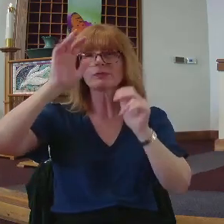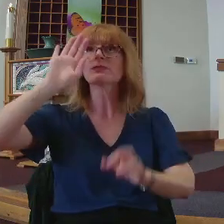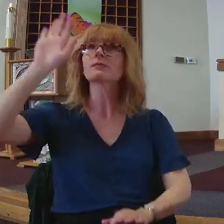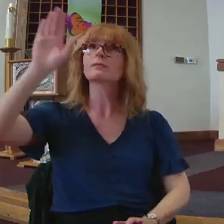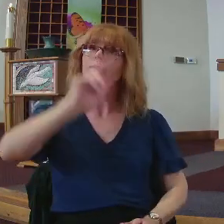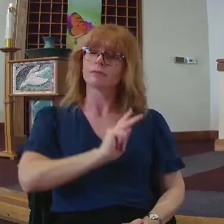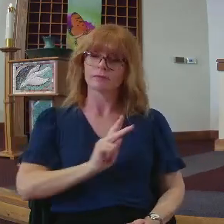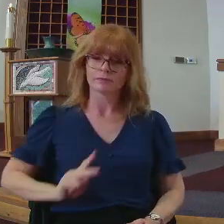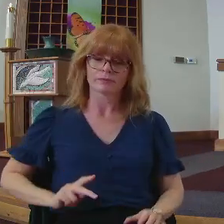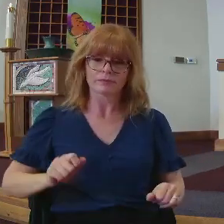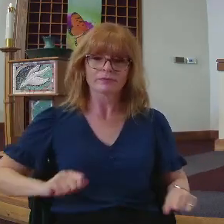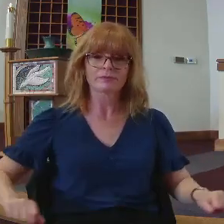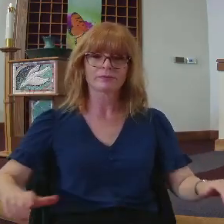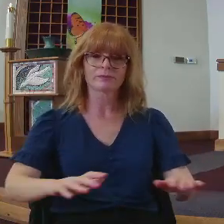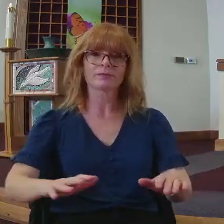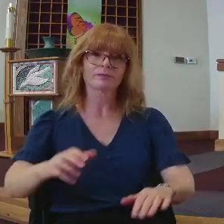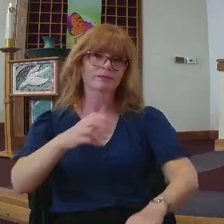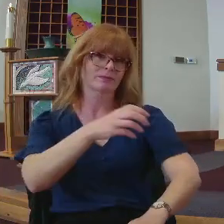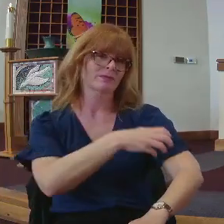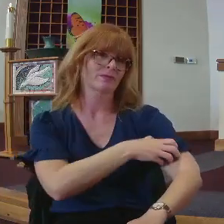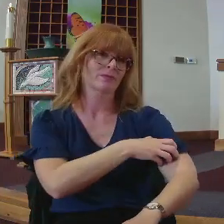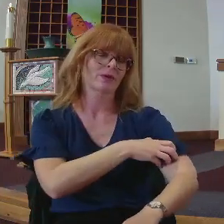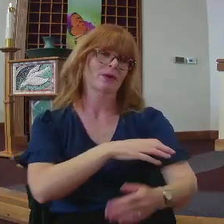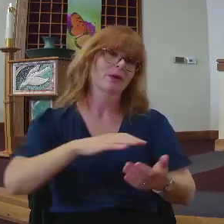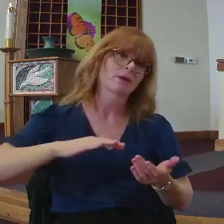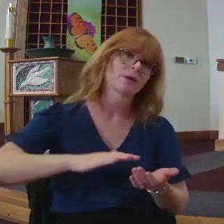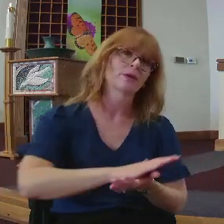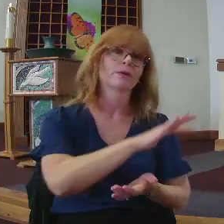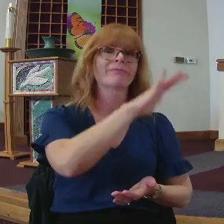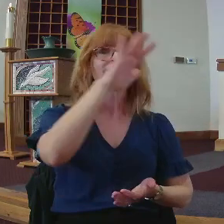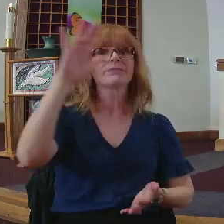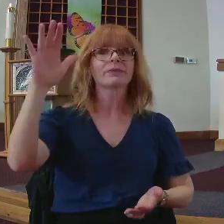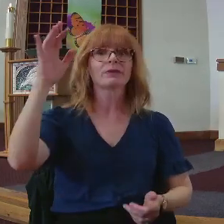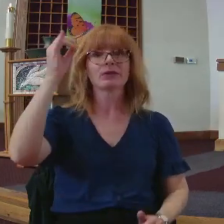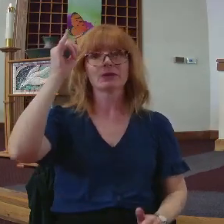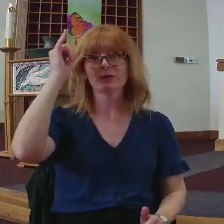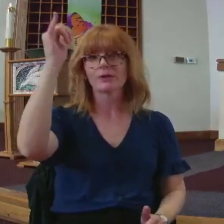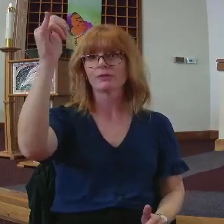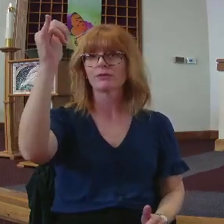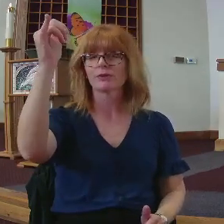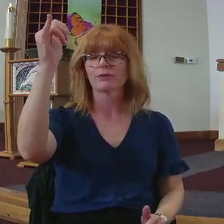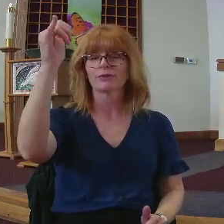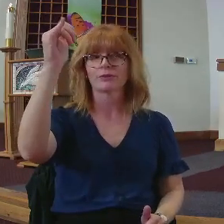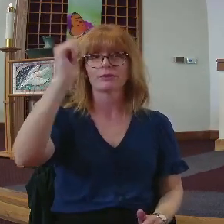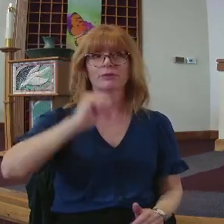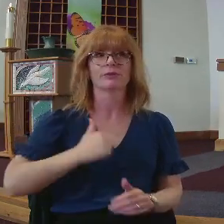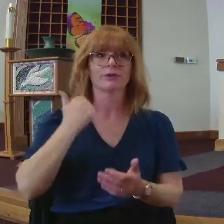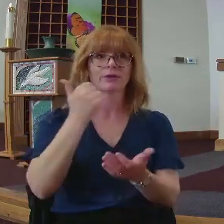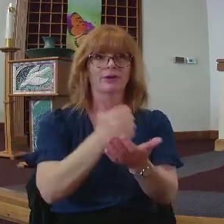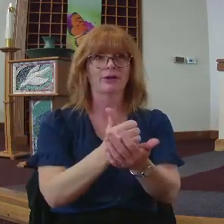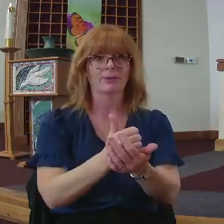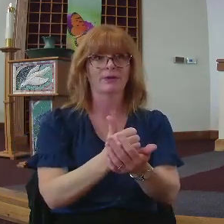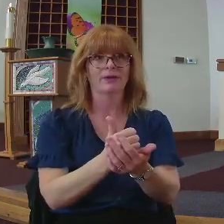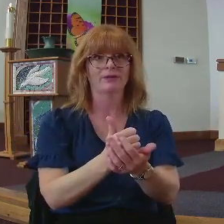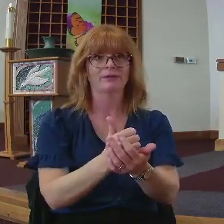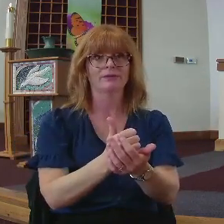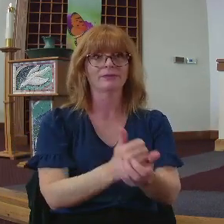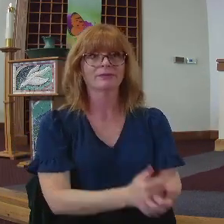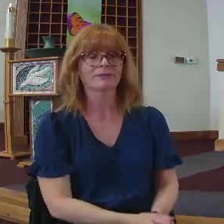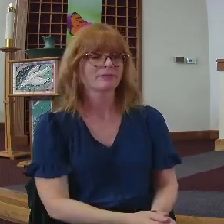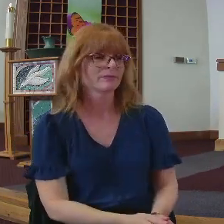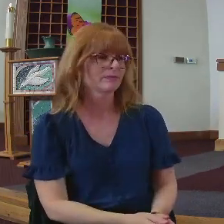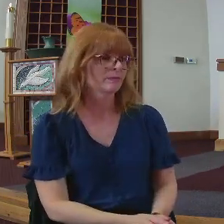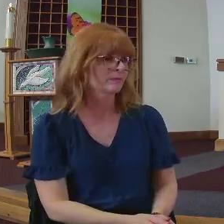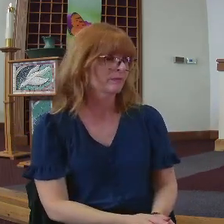evil. For thine is the kingdom, and the power, and the glory forever.